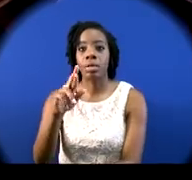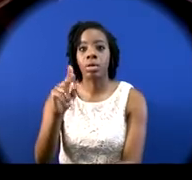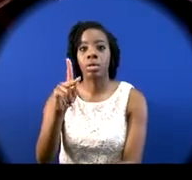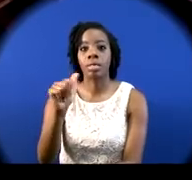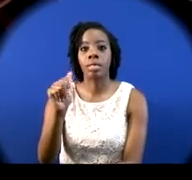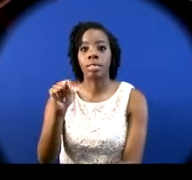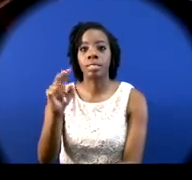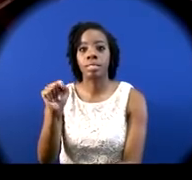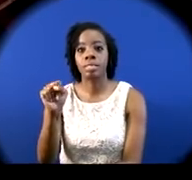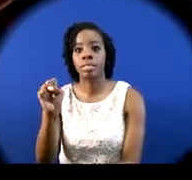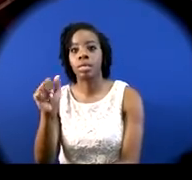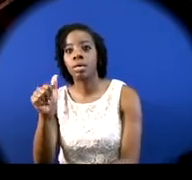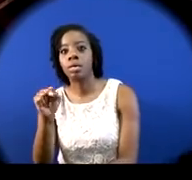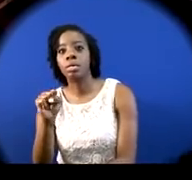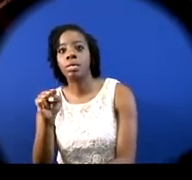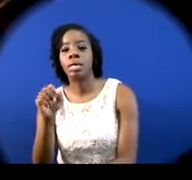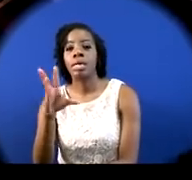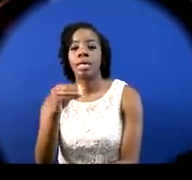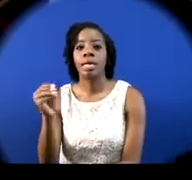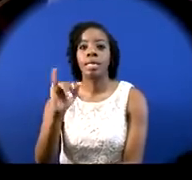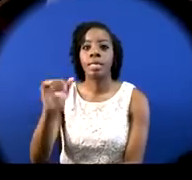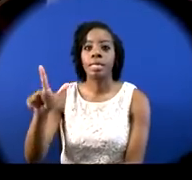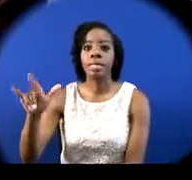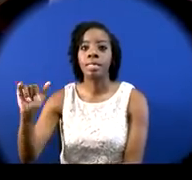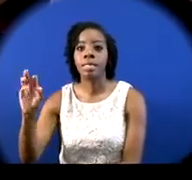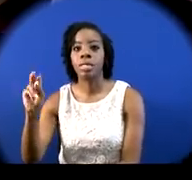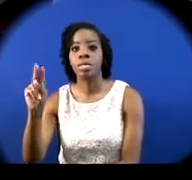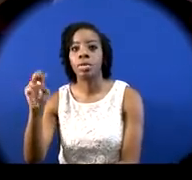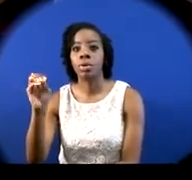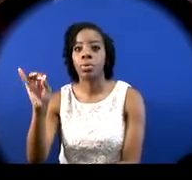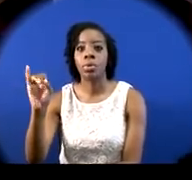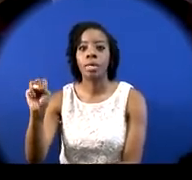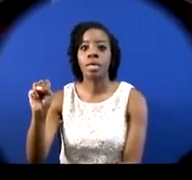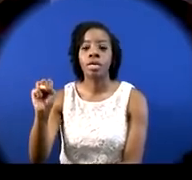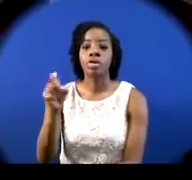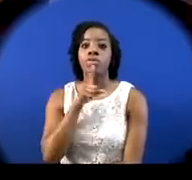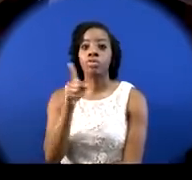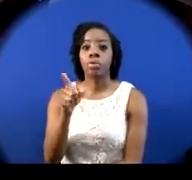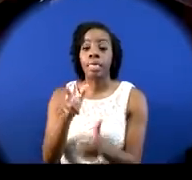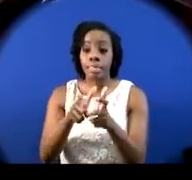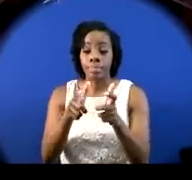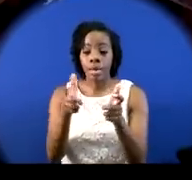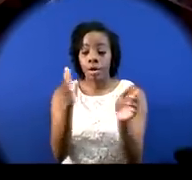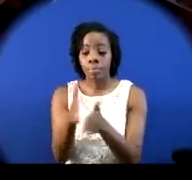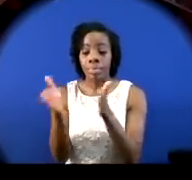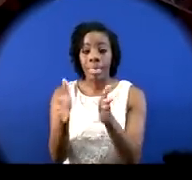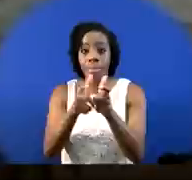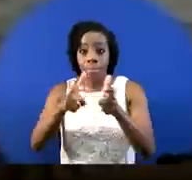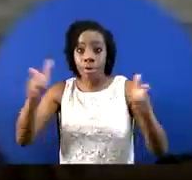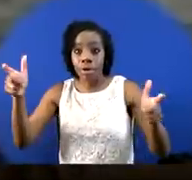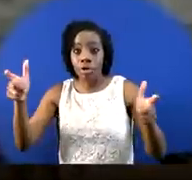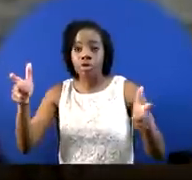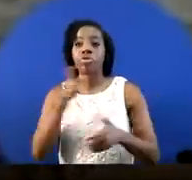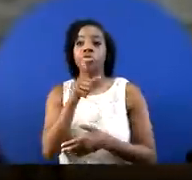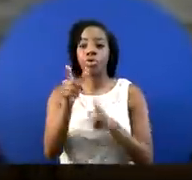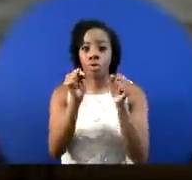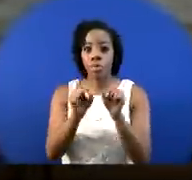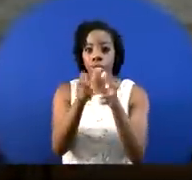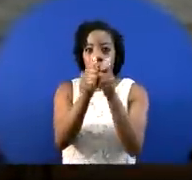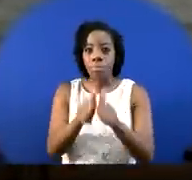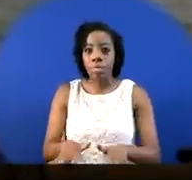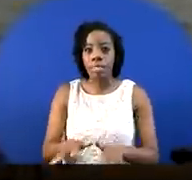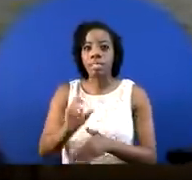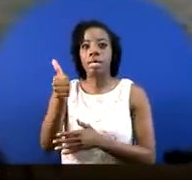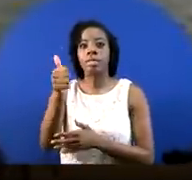in Illinois. And so we have to expand our plan over the next several days to make sure that we can bless other brothers and sisters in other